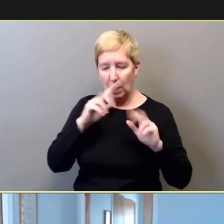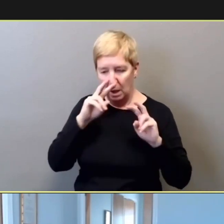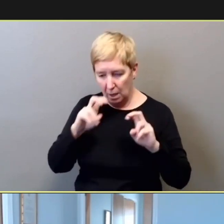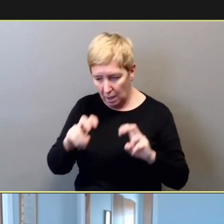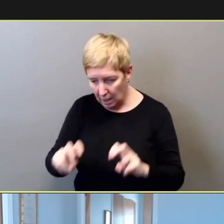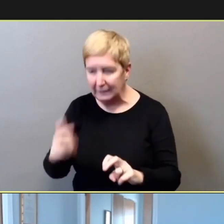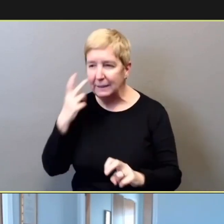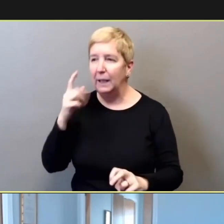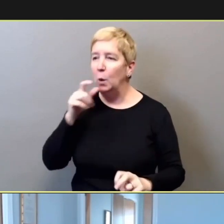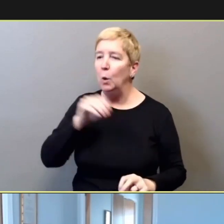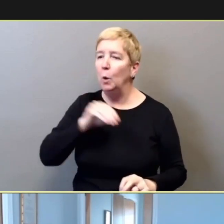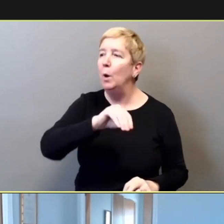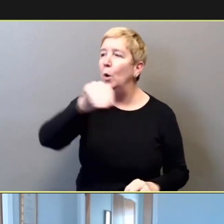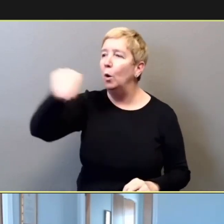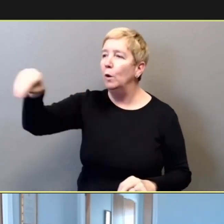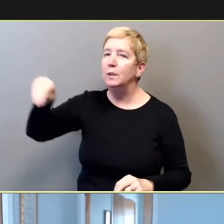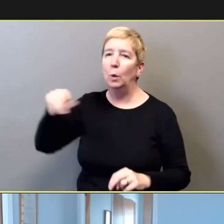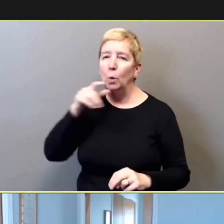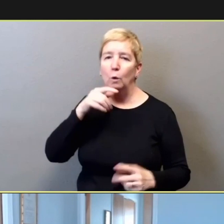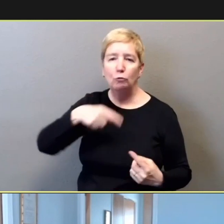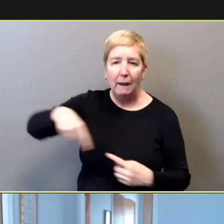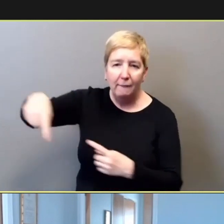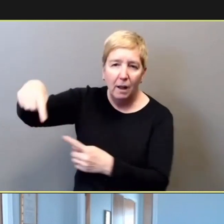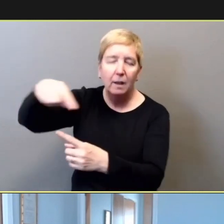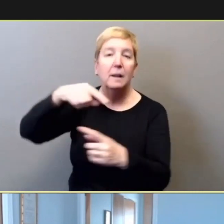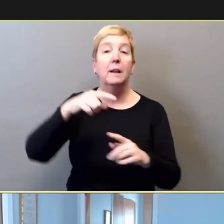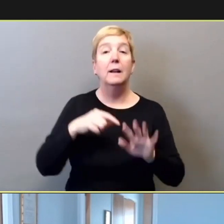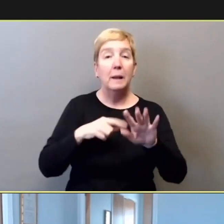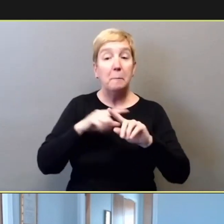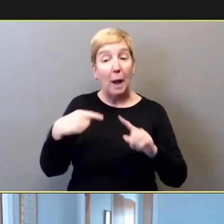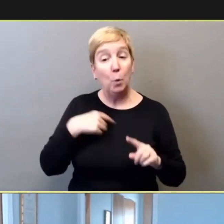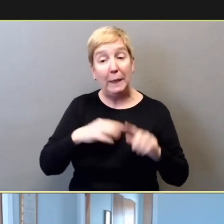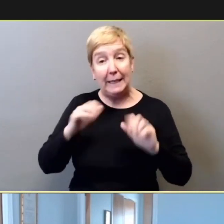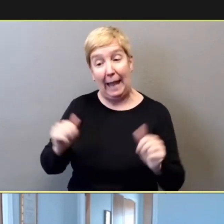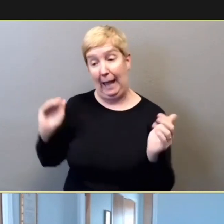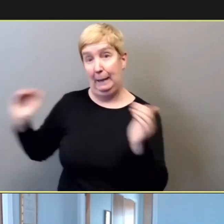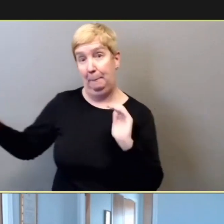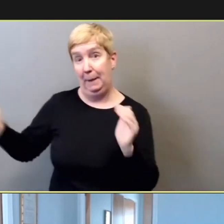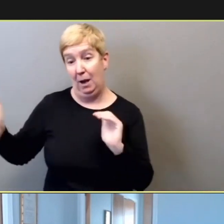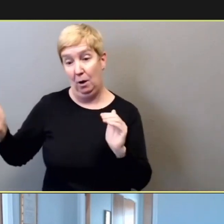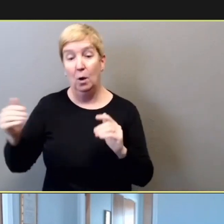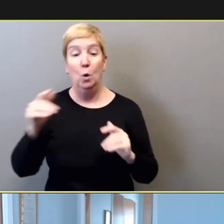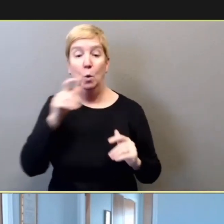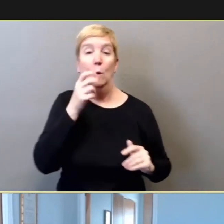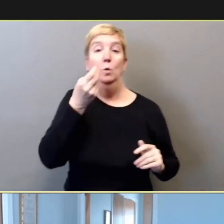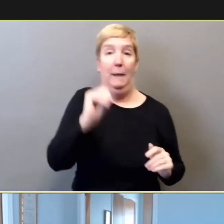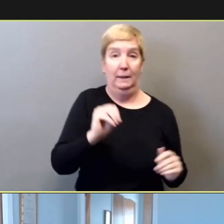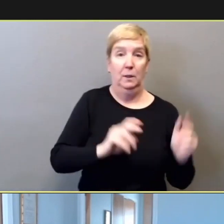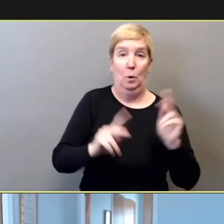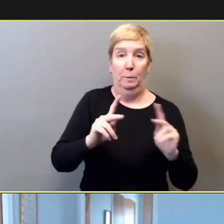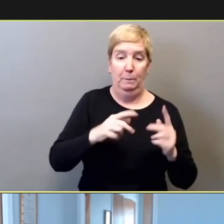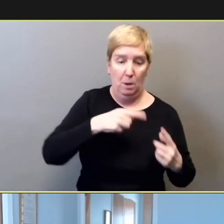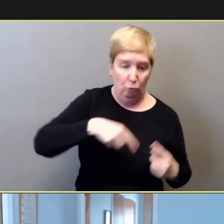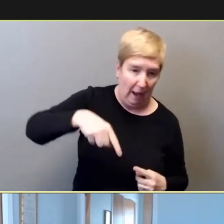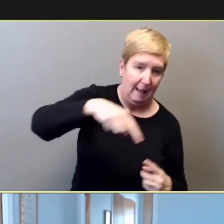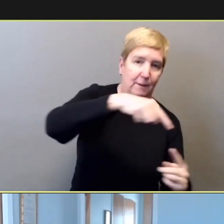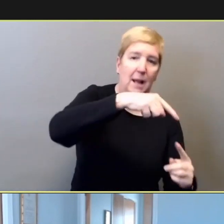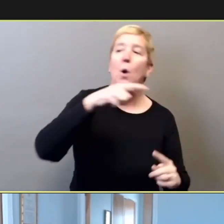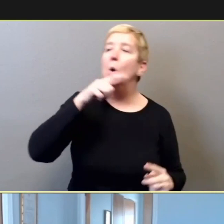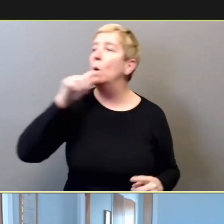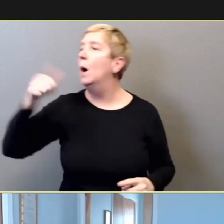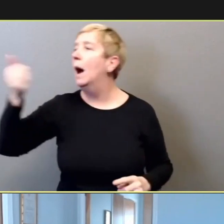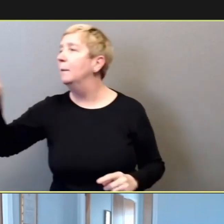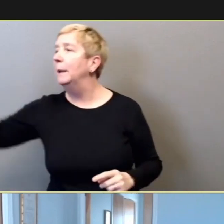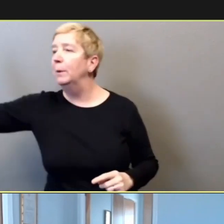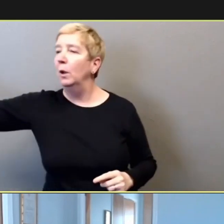terms of not just New Mexicans traveling in New Mexico, but people from out of state traveling here too. Taos